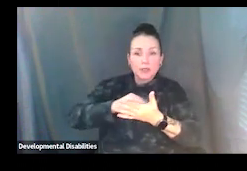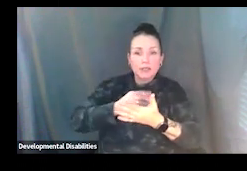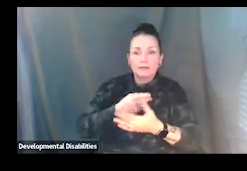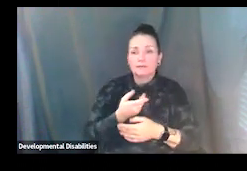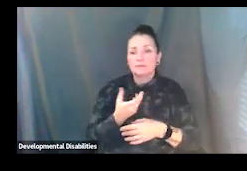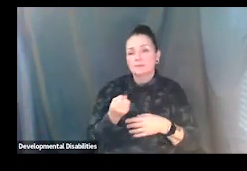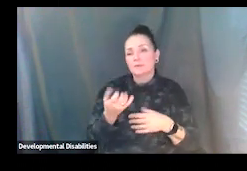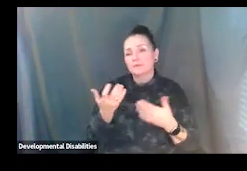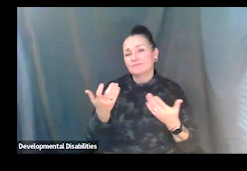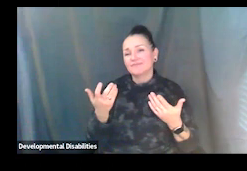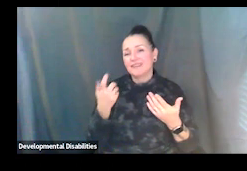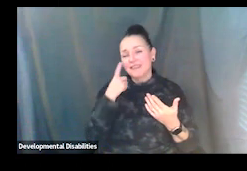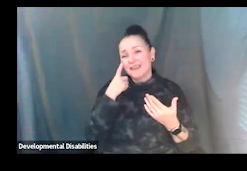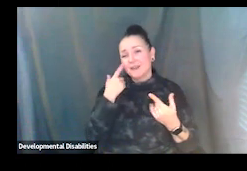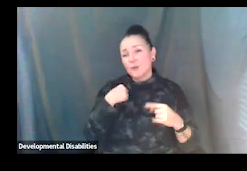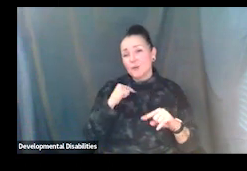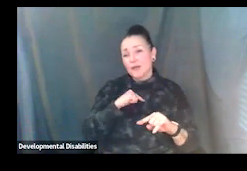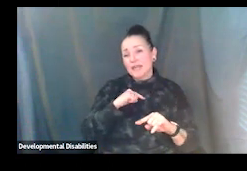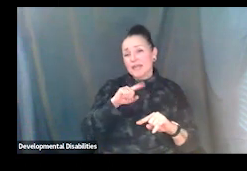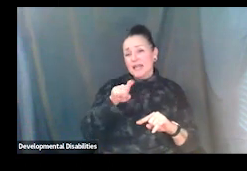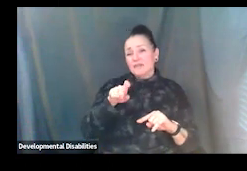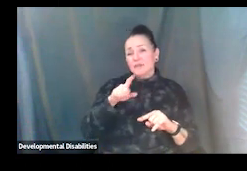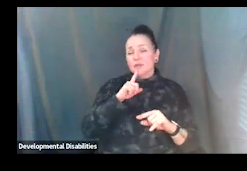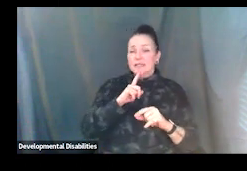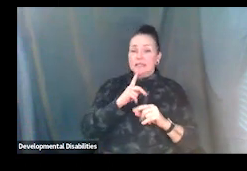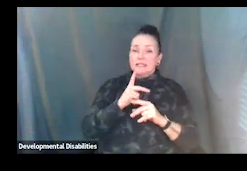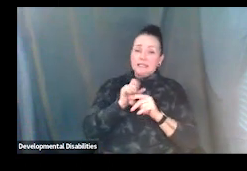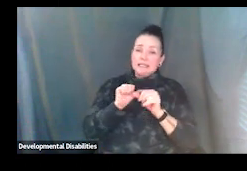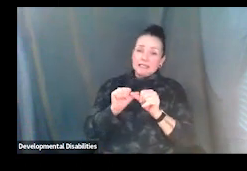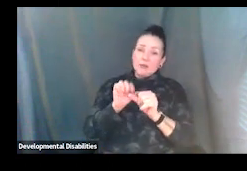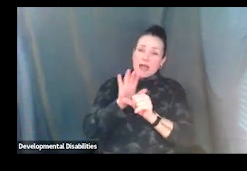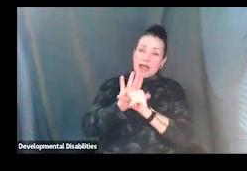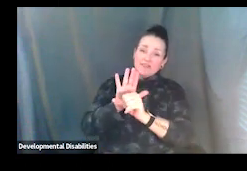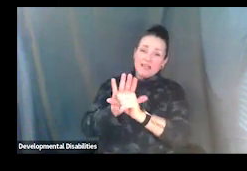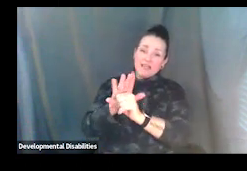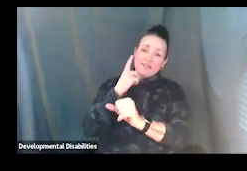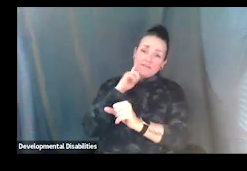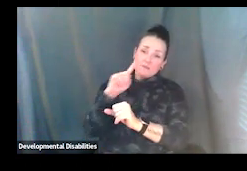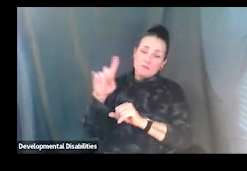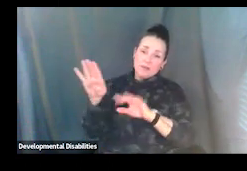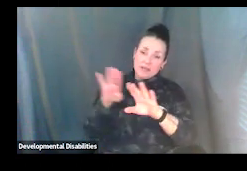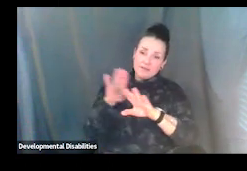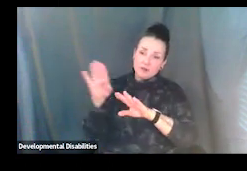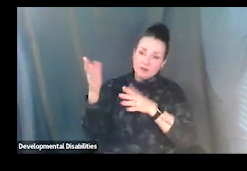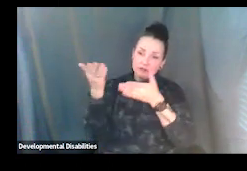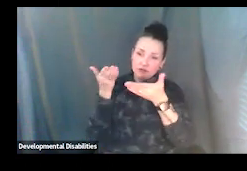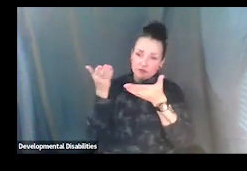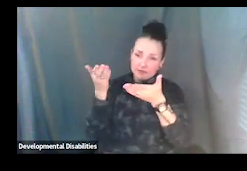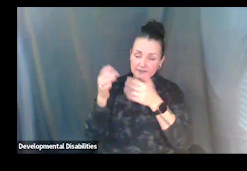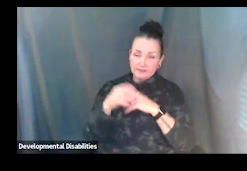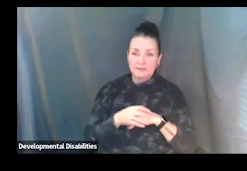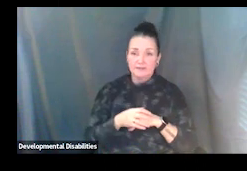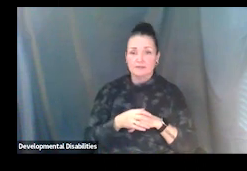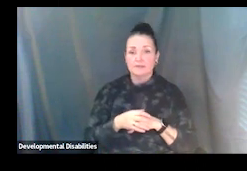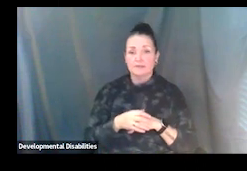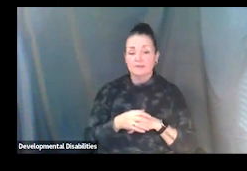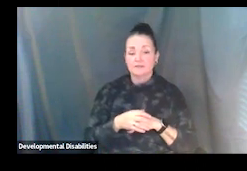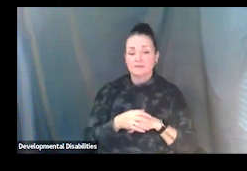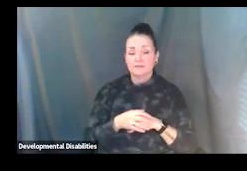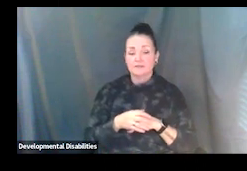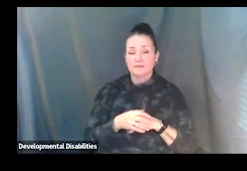a group, perhaps, for behavioral treatments. Like, I'm very disappointed that P is really not